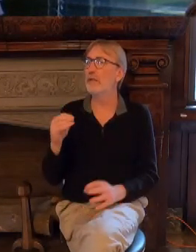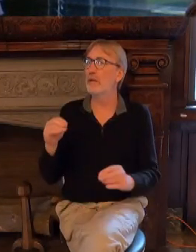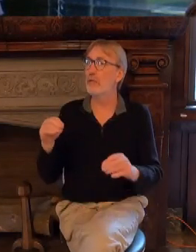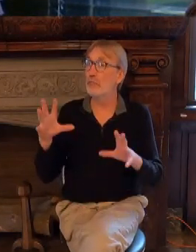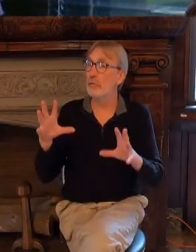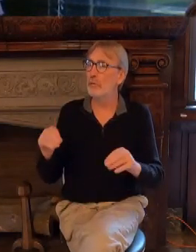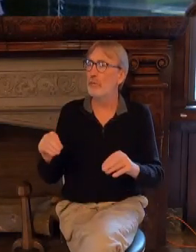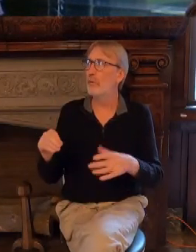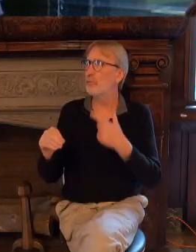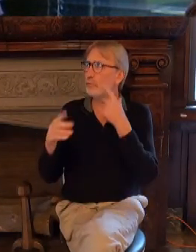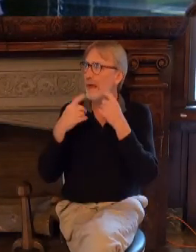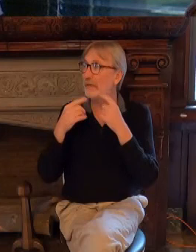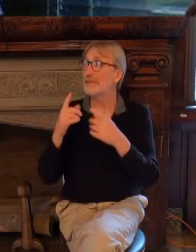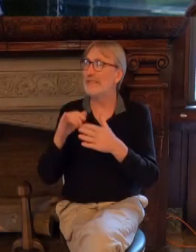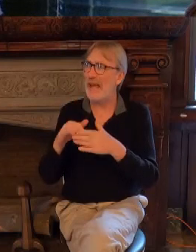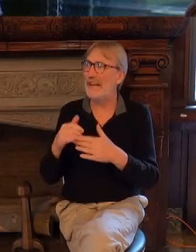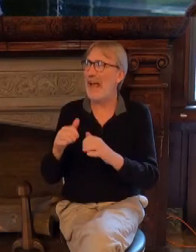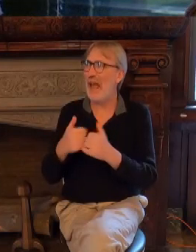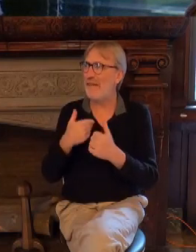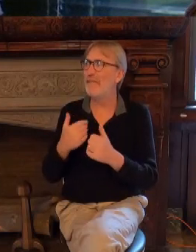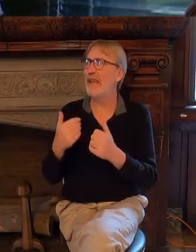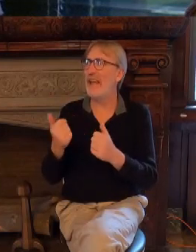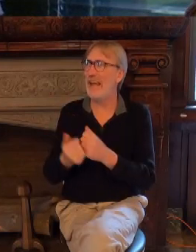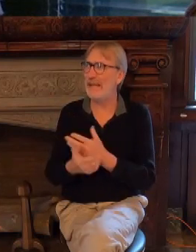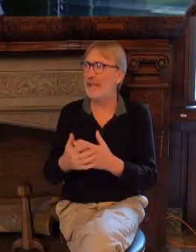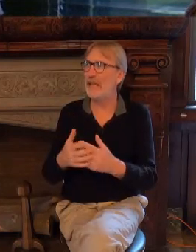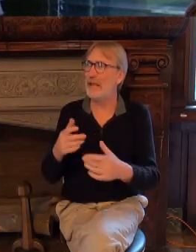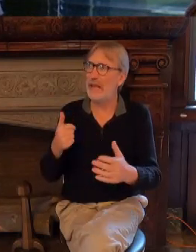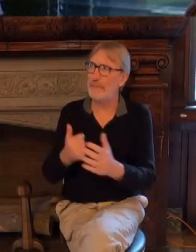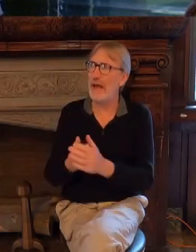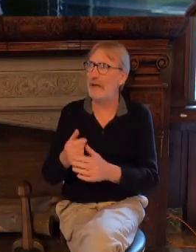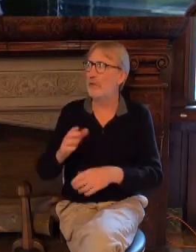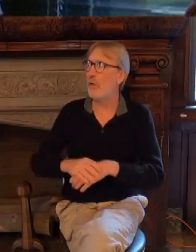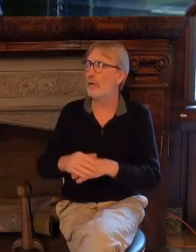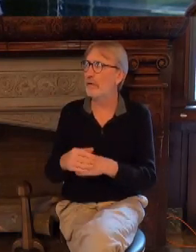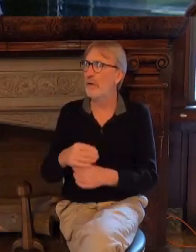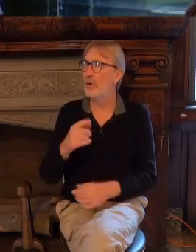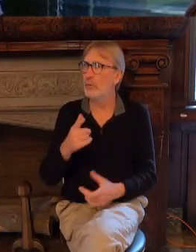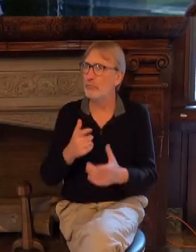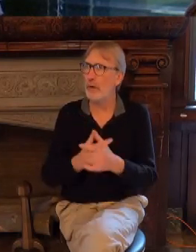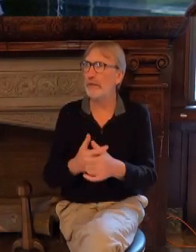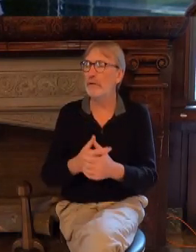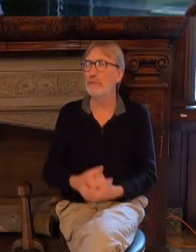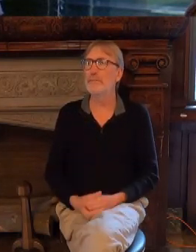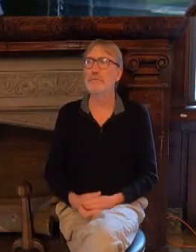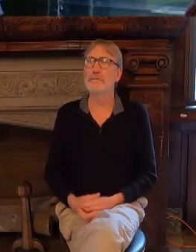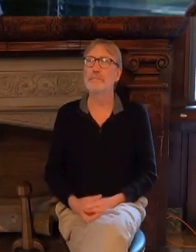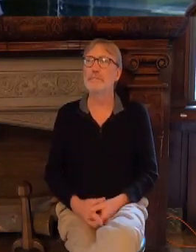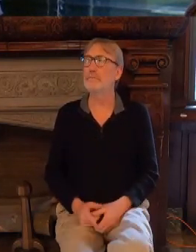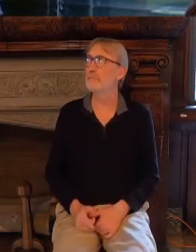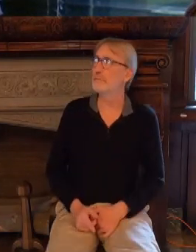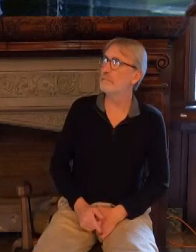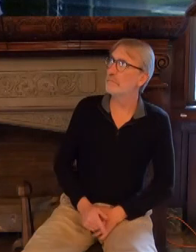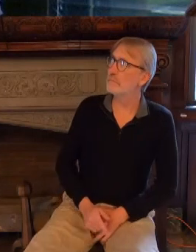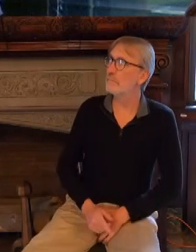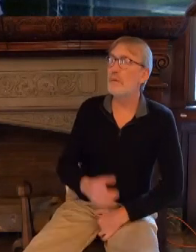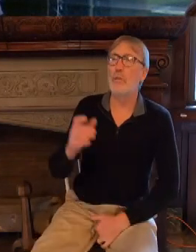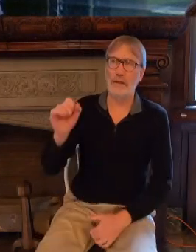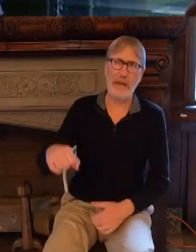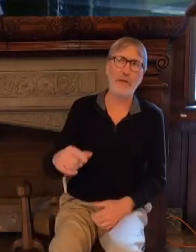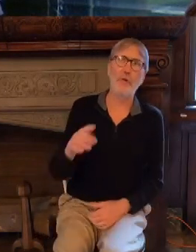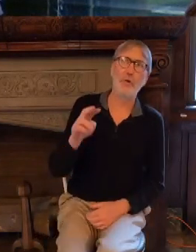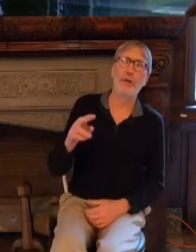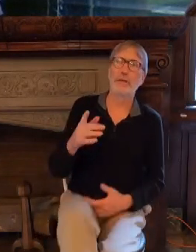impact on people tend to run red lights? The length of the red light is something that we can look at right